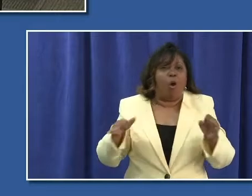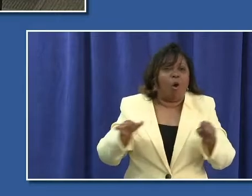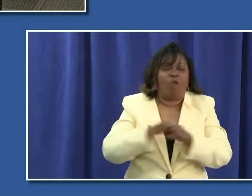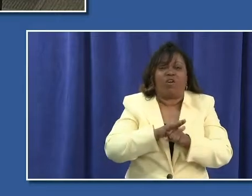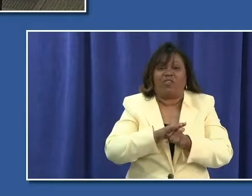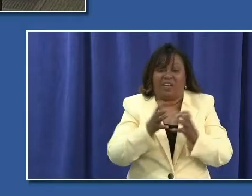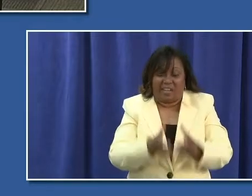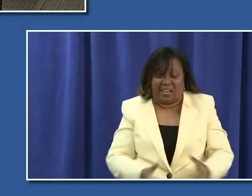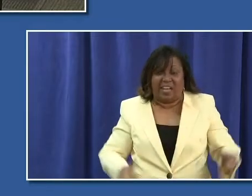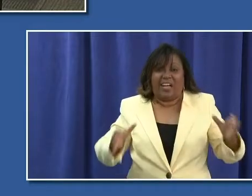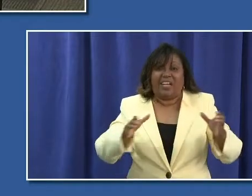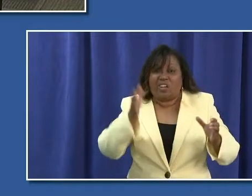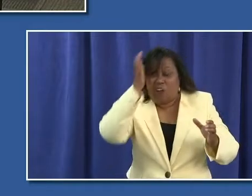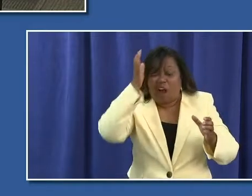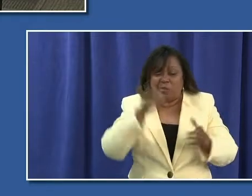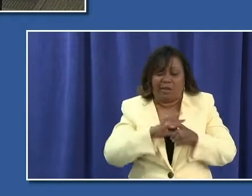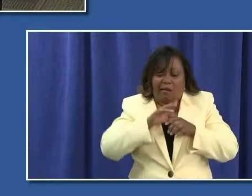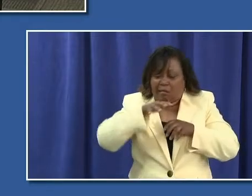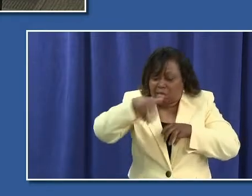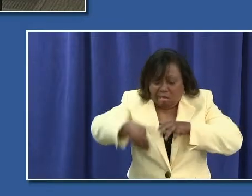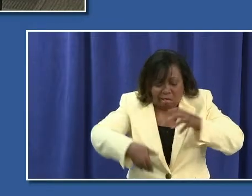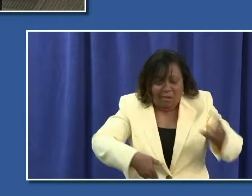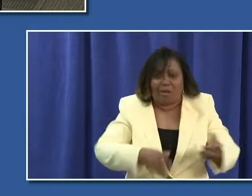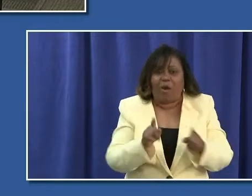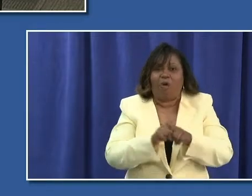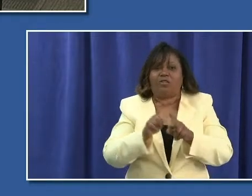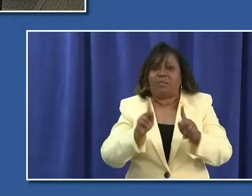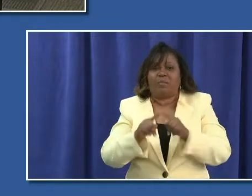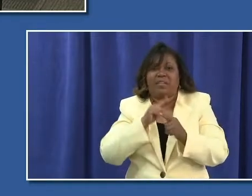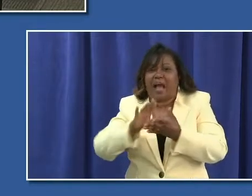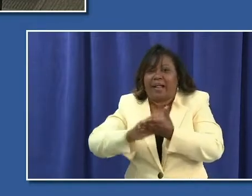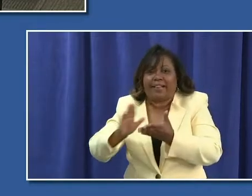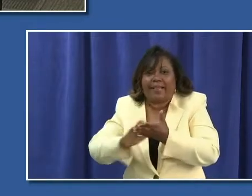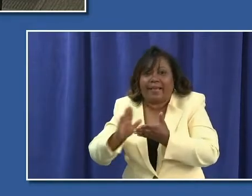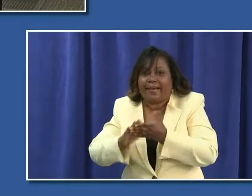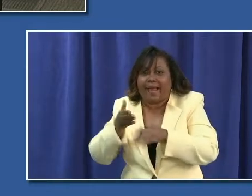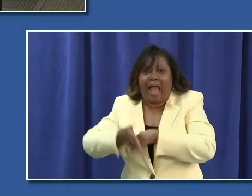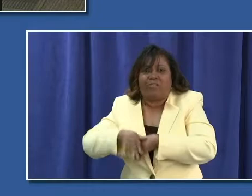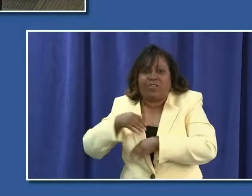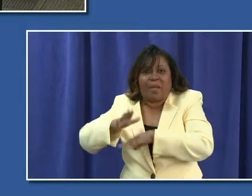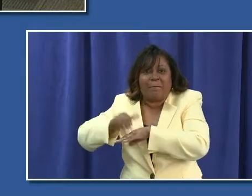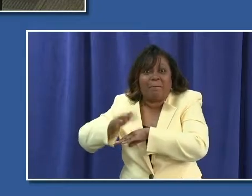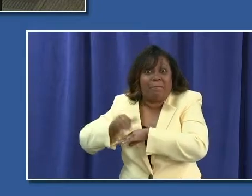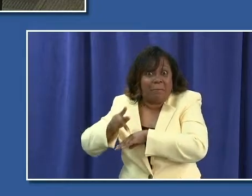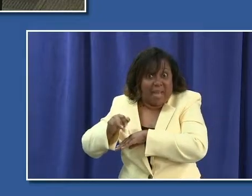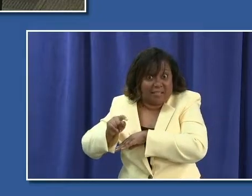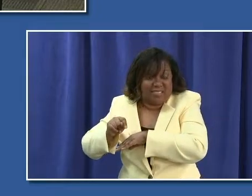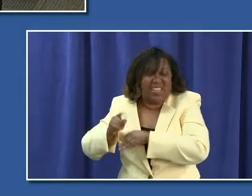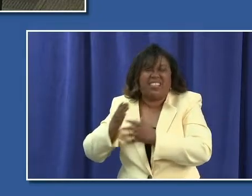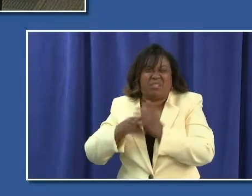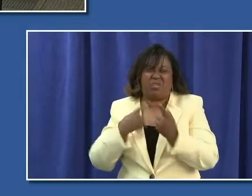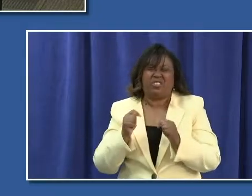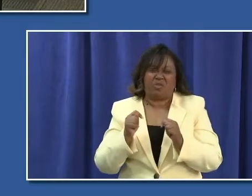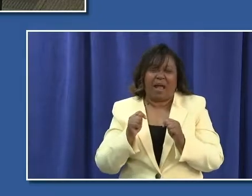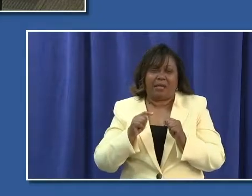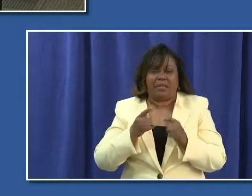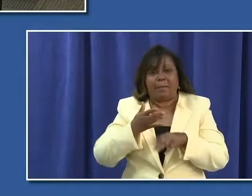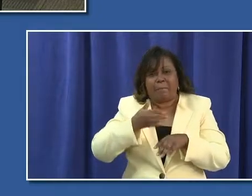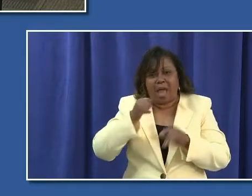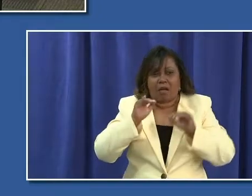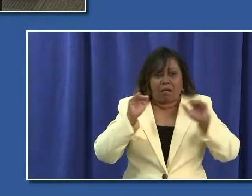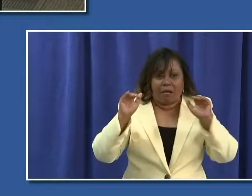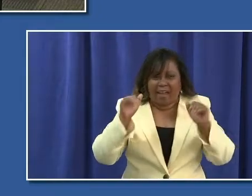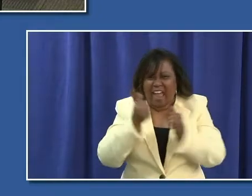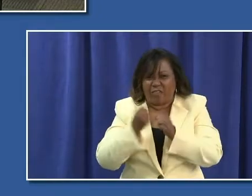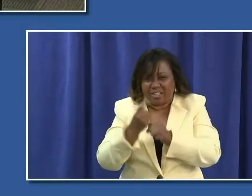overflowing containers, garbage cans, as well as people not cleaning up after their pets. So it's something we try to get better every